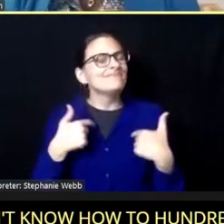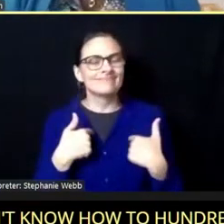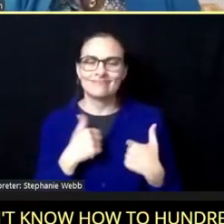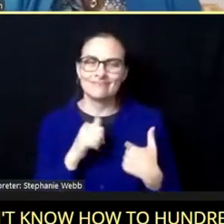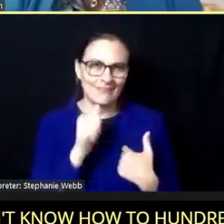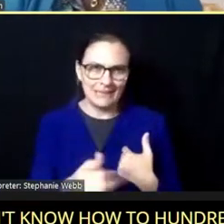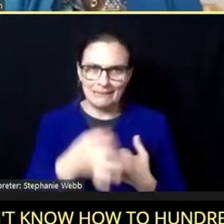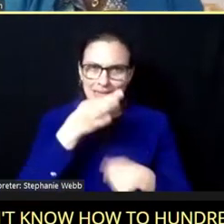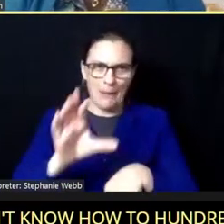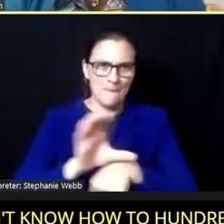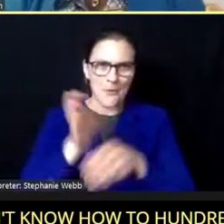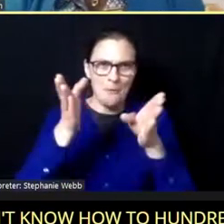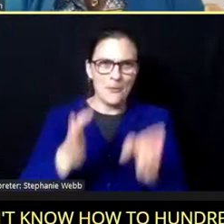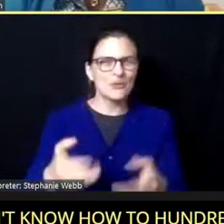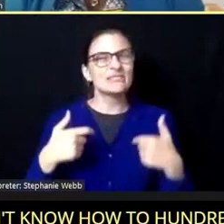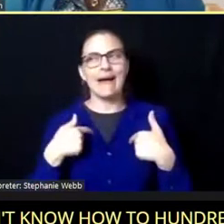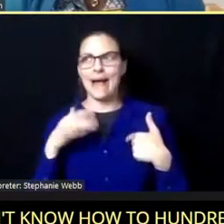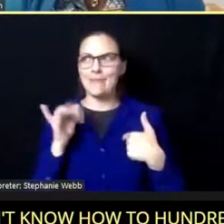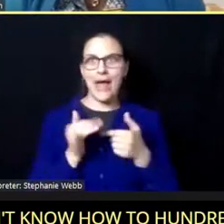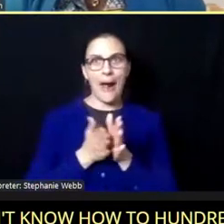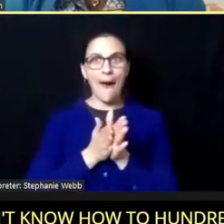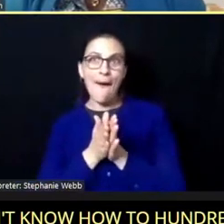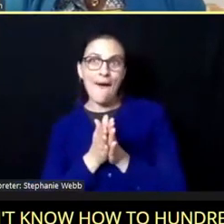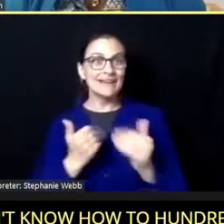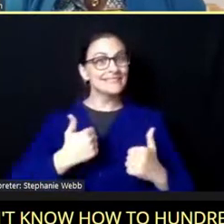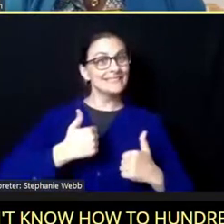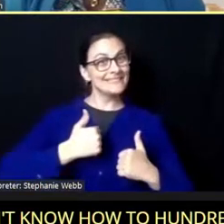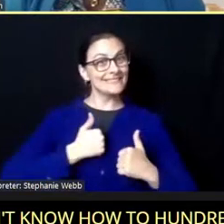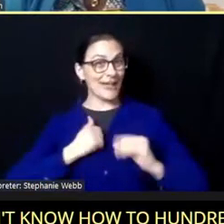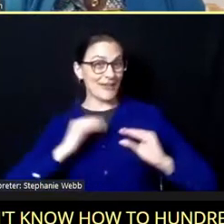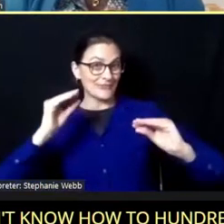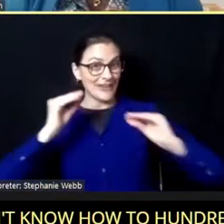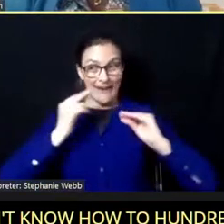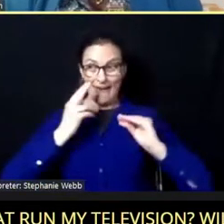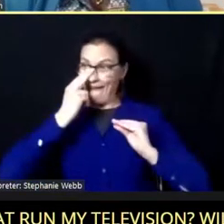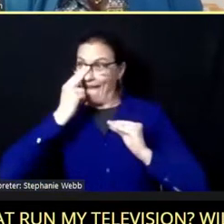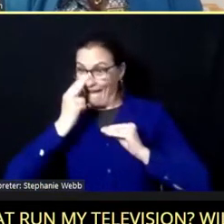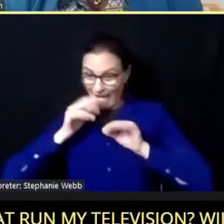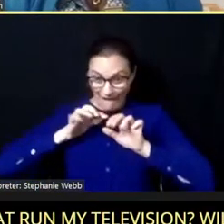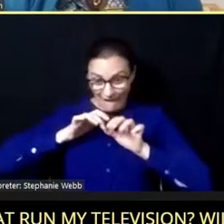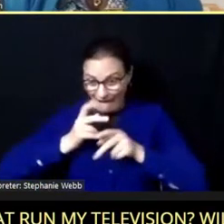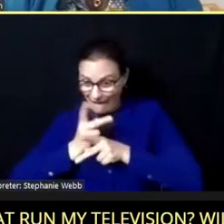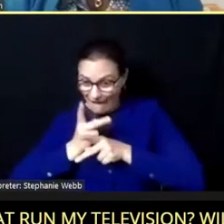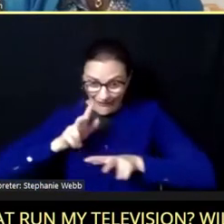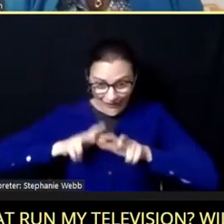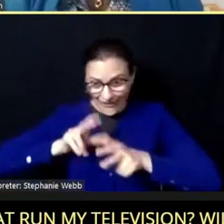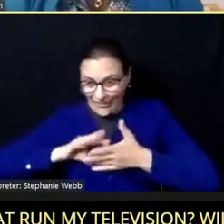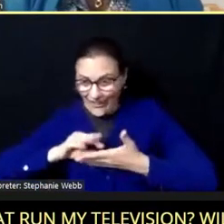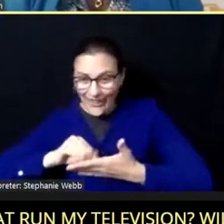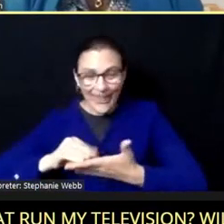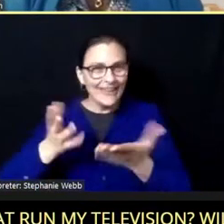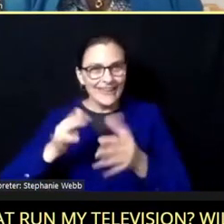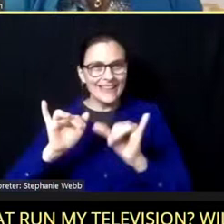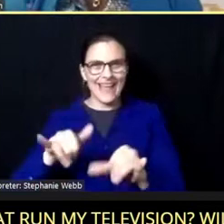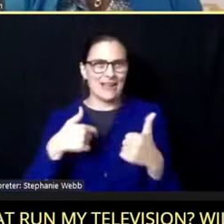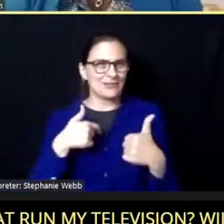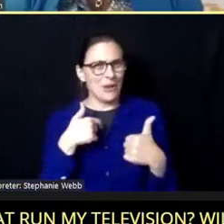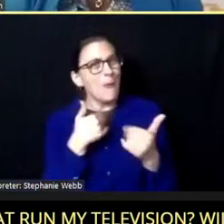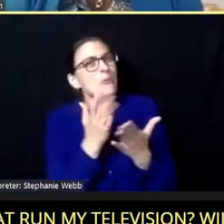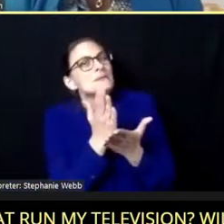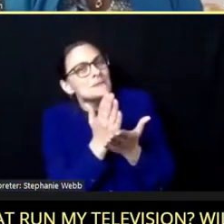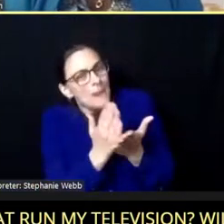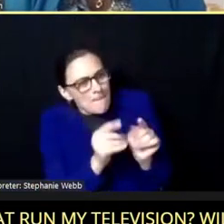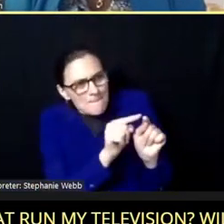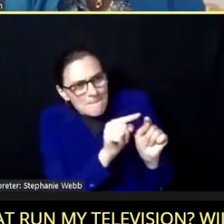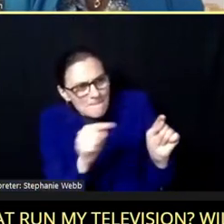computer person. So, you know, I recognize some of the numbers, and if they use the same letters after them, I can make a comparison. But if